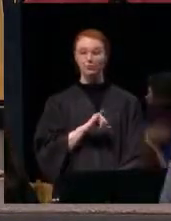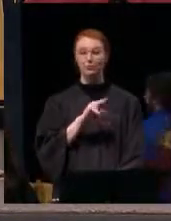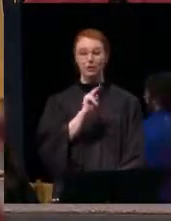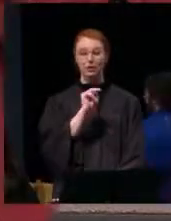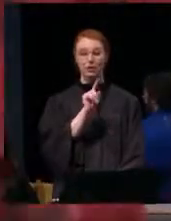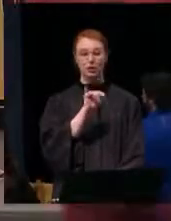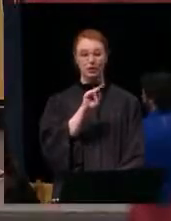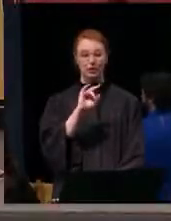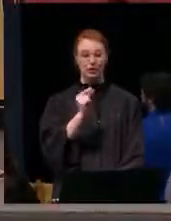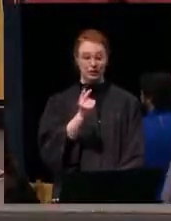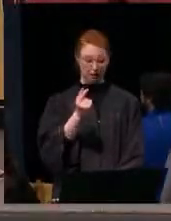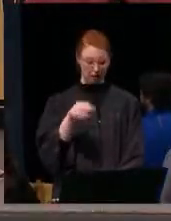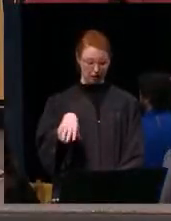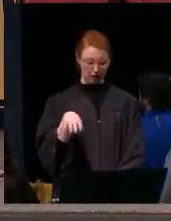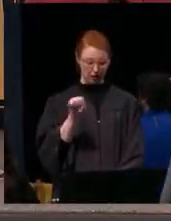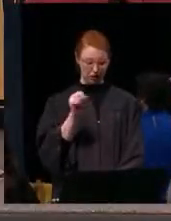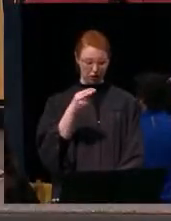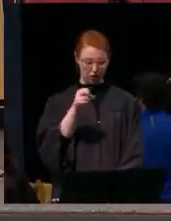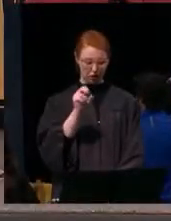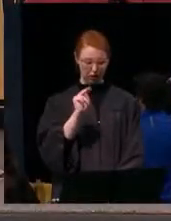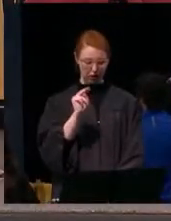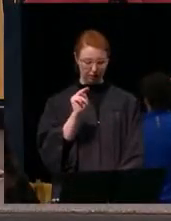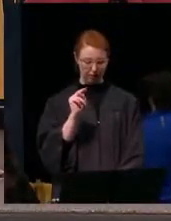Junting Shen.